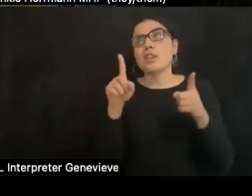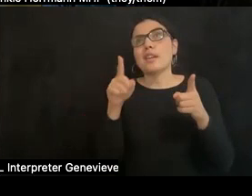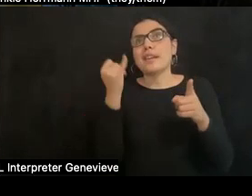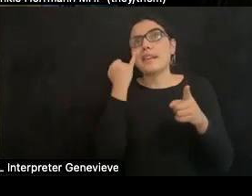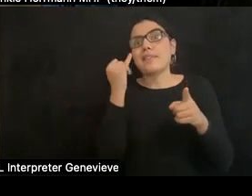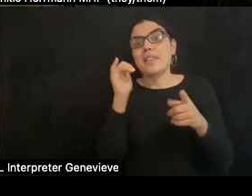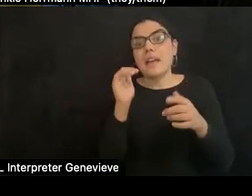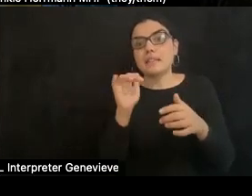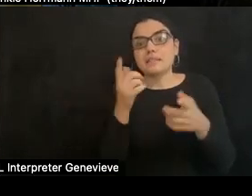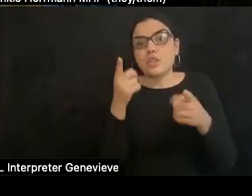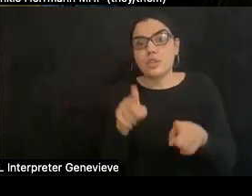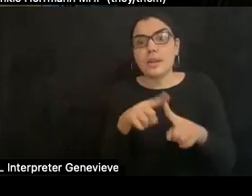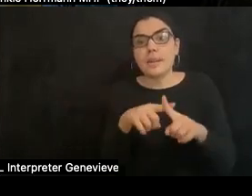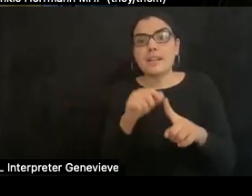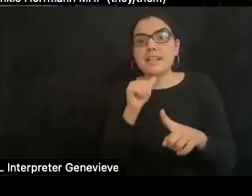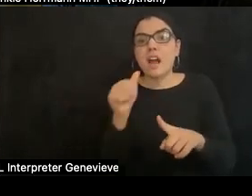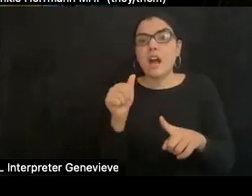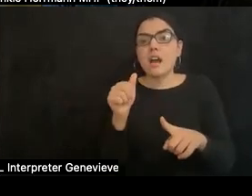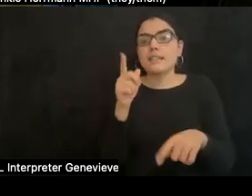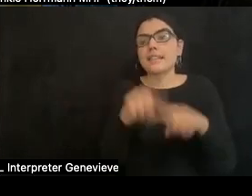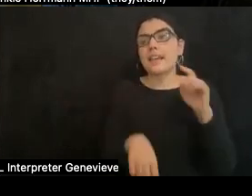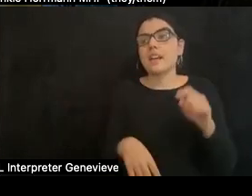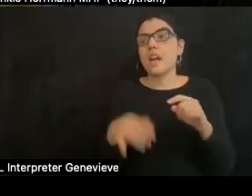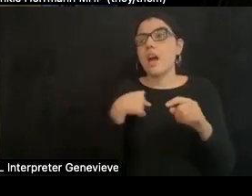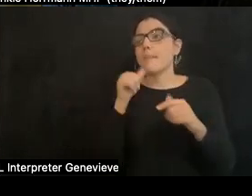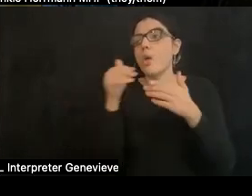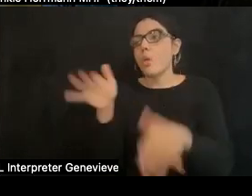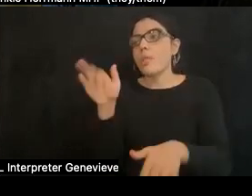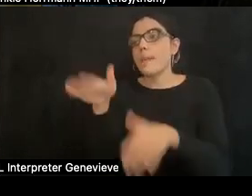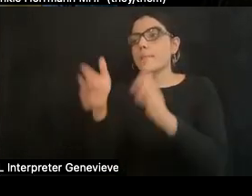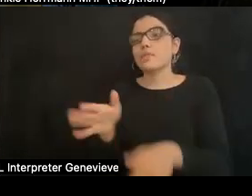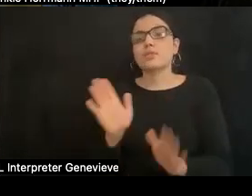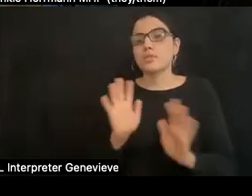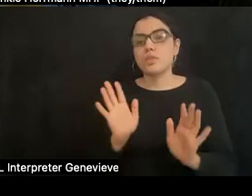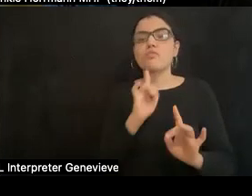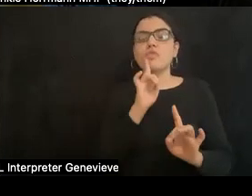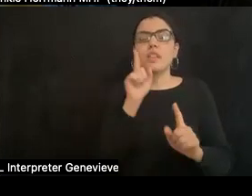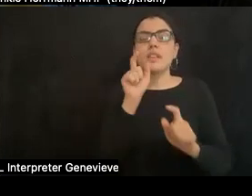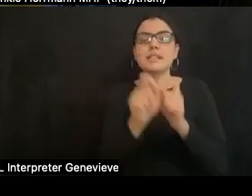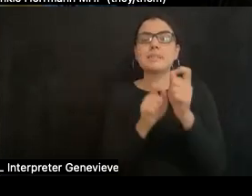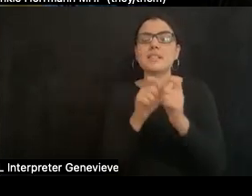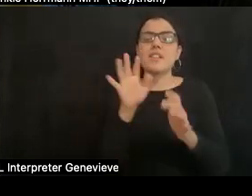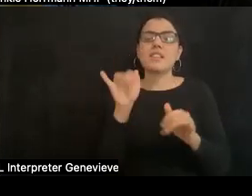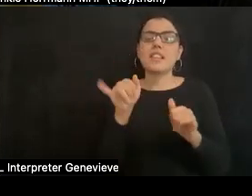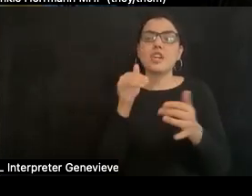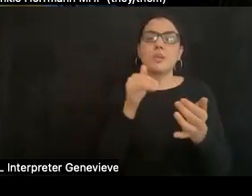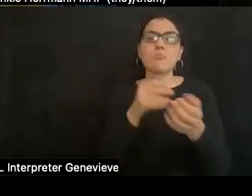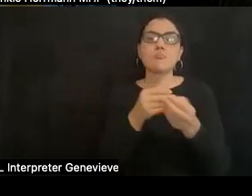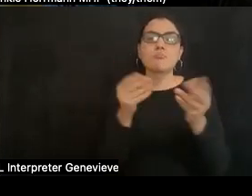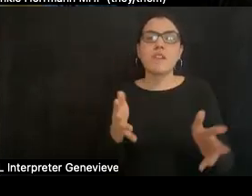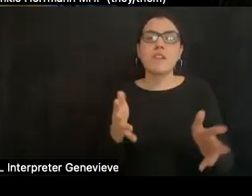true. It can't just be like, oh, I don't get along with this person. It's really more about their specialty services as opposed to